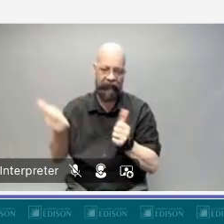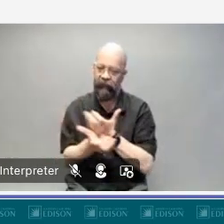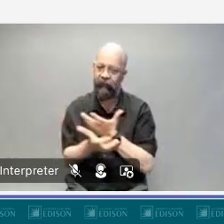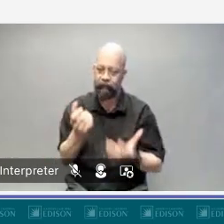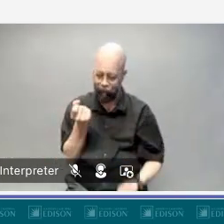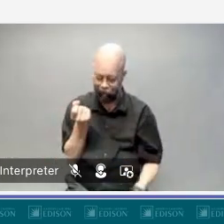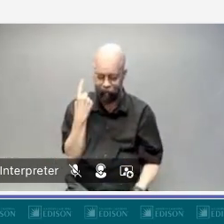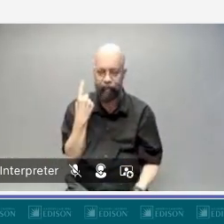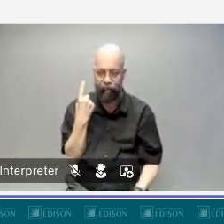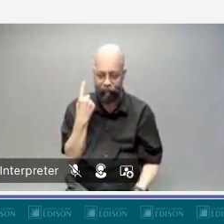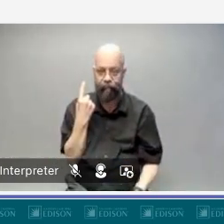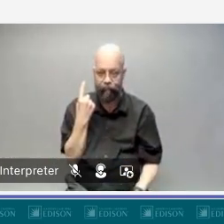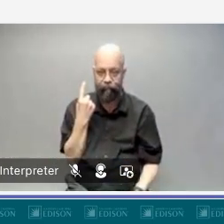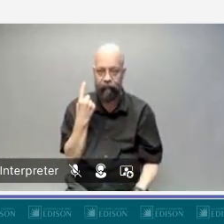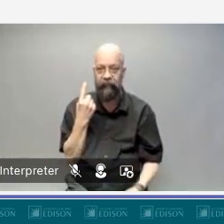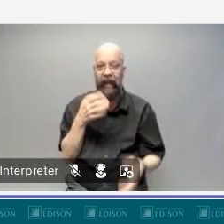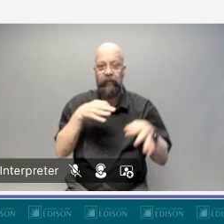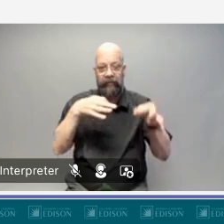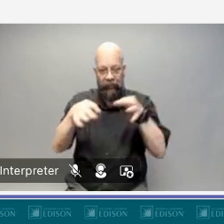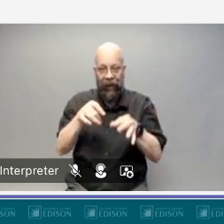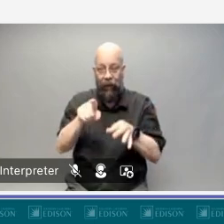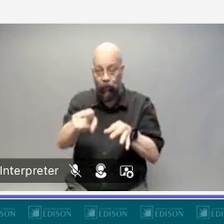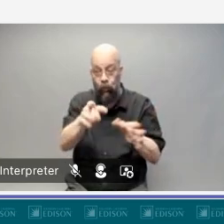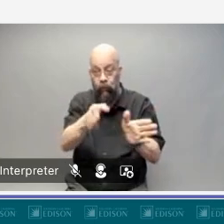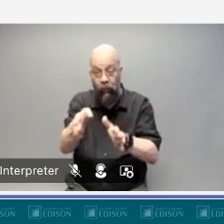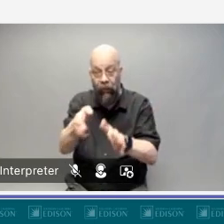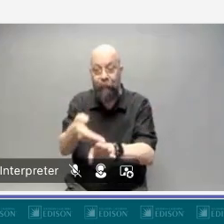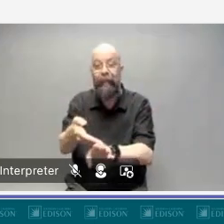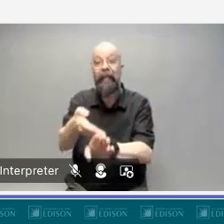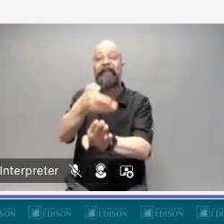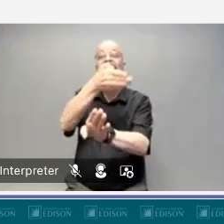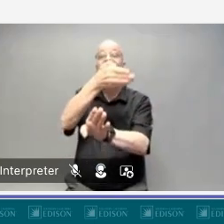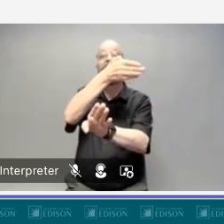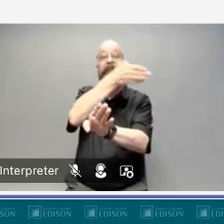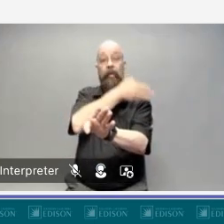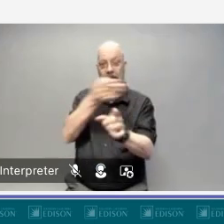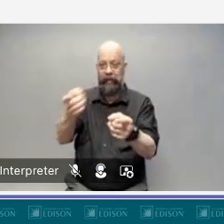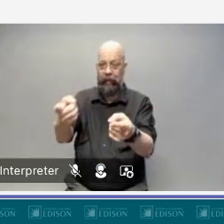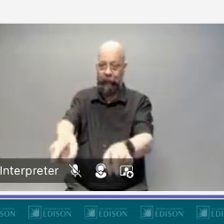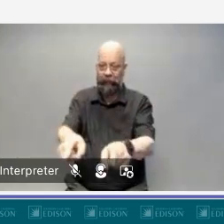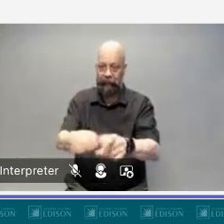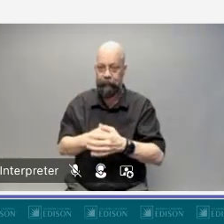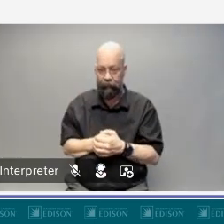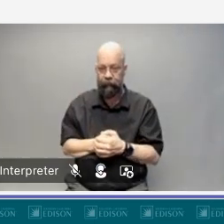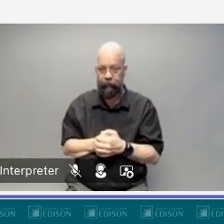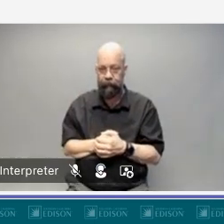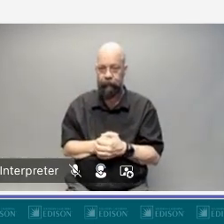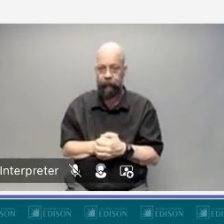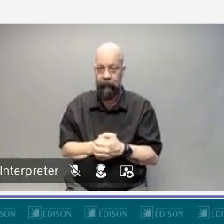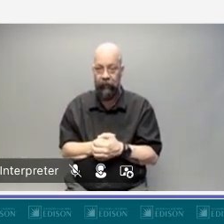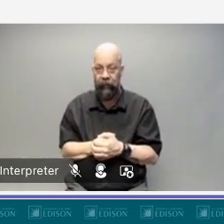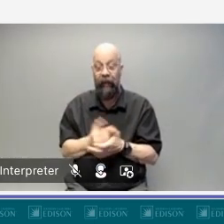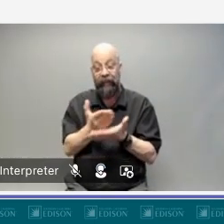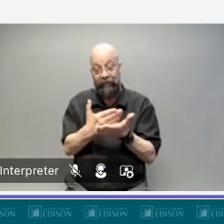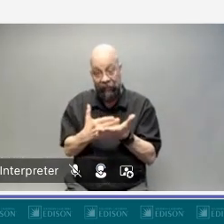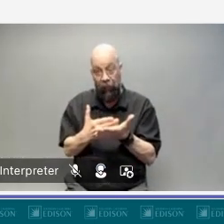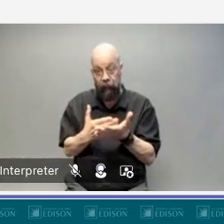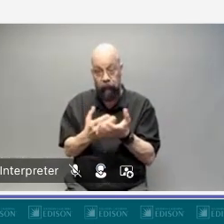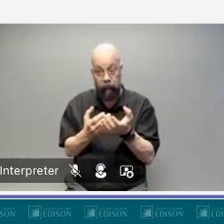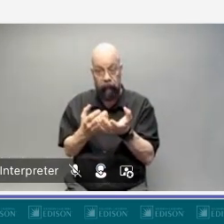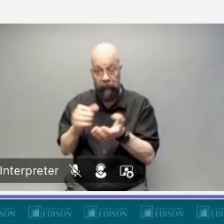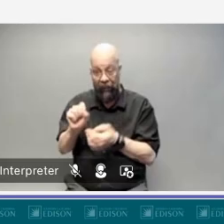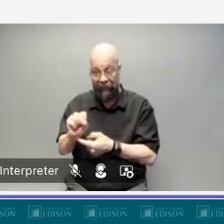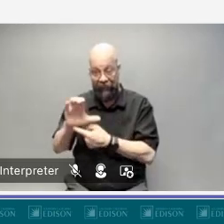on emergency preparedness and resiliency planning, as well as some SCE programs that can help mitigate the impacts of